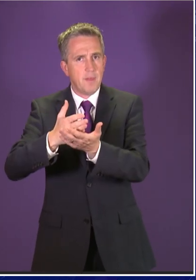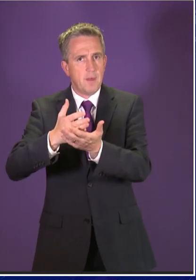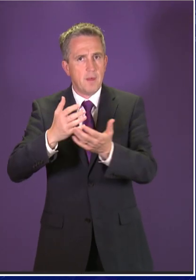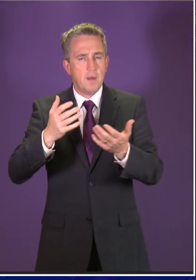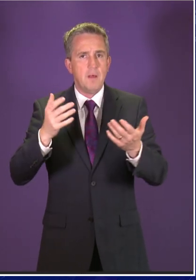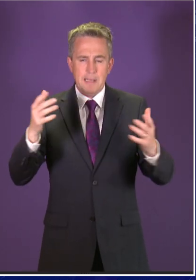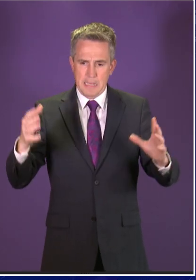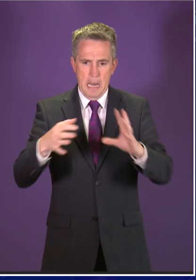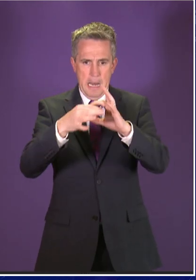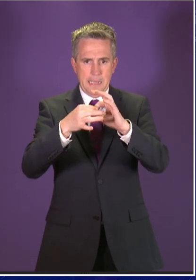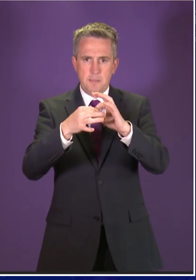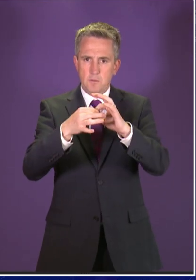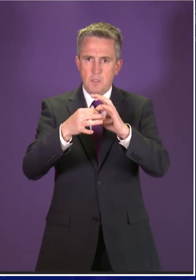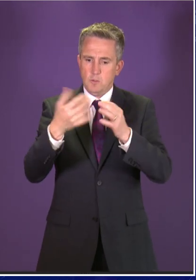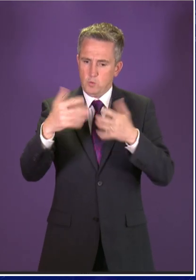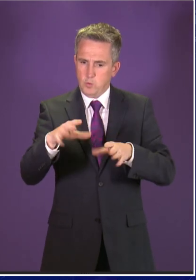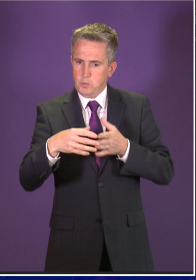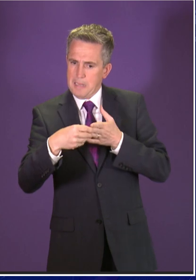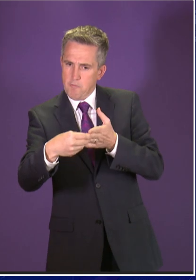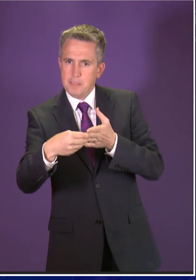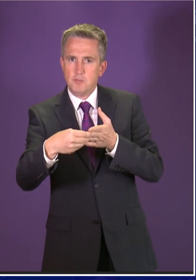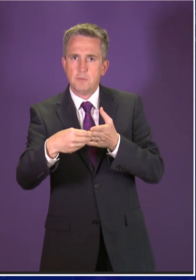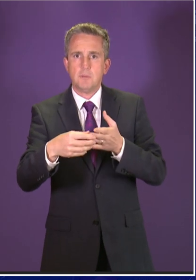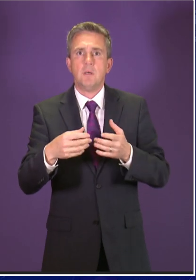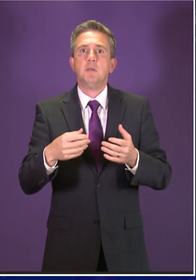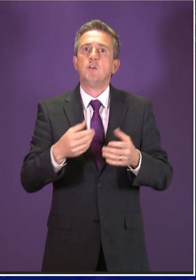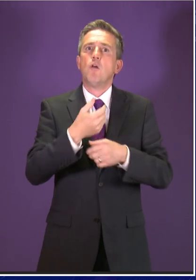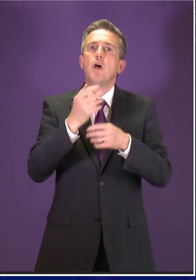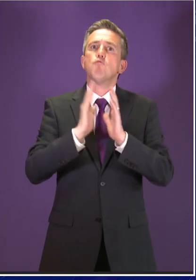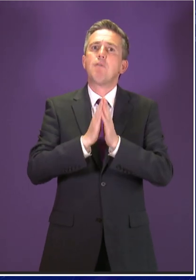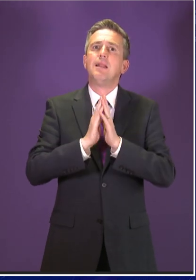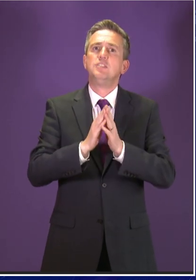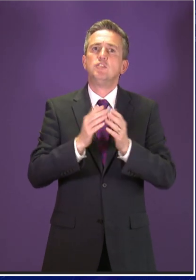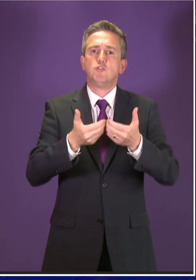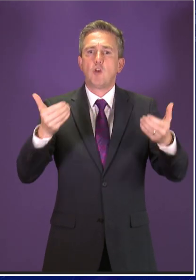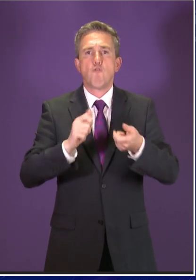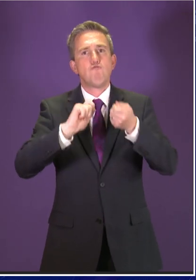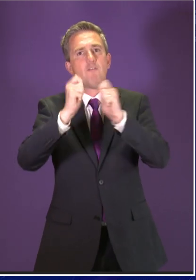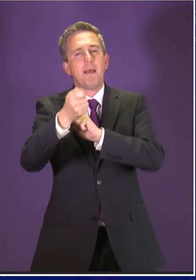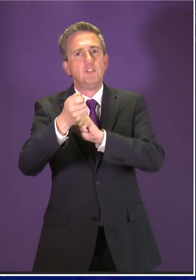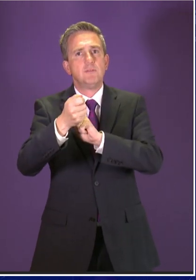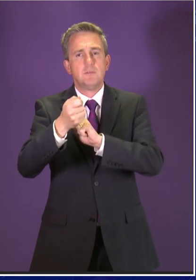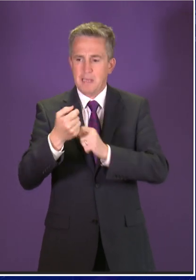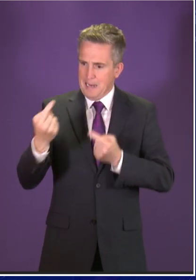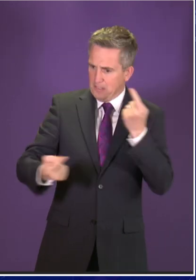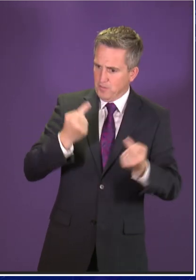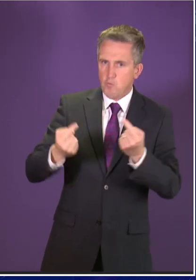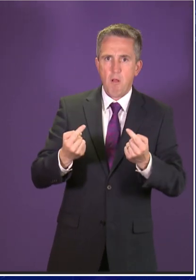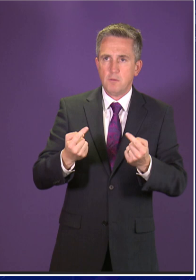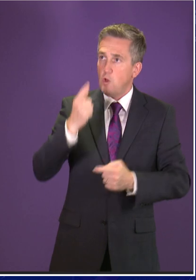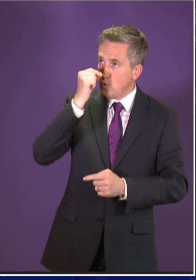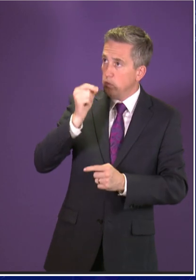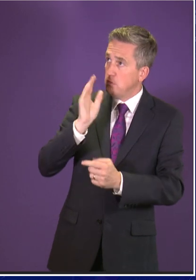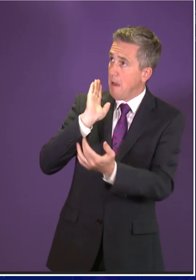a line about directness. The great break of the Reformation was the idea that individuals could have their own access to